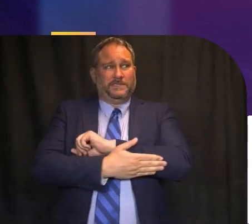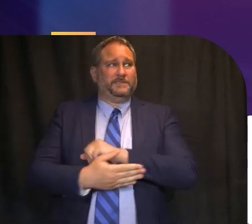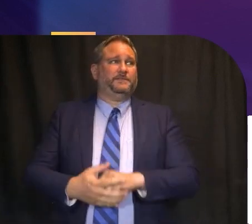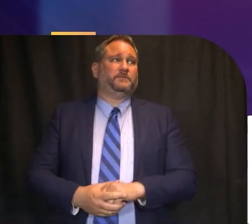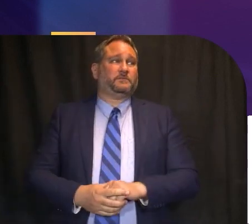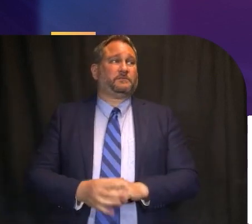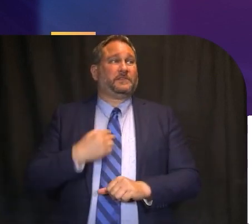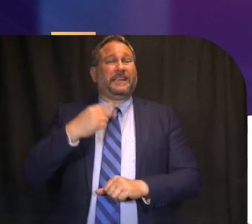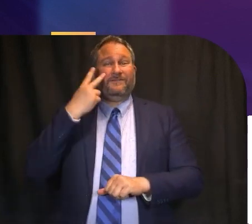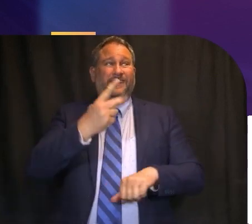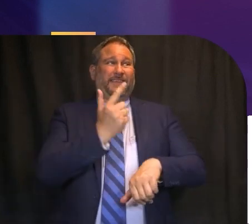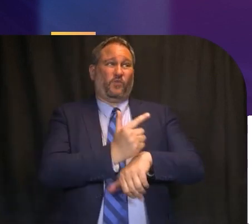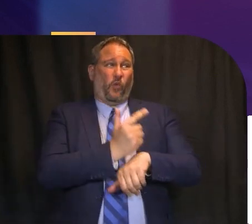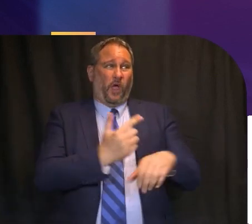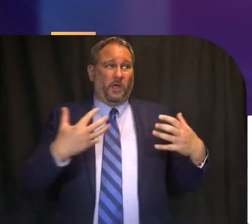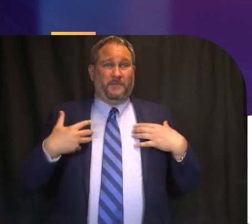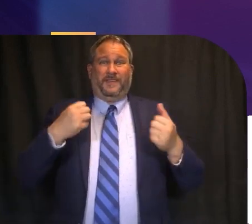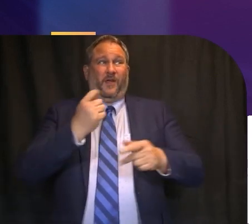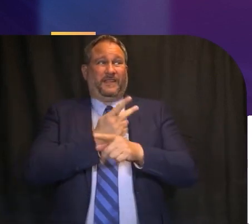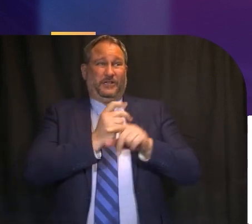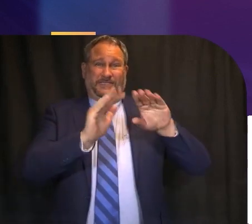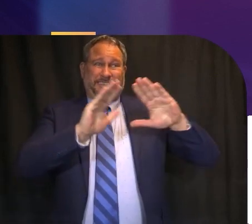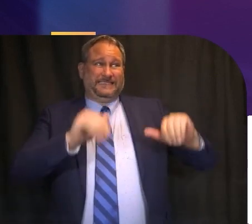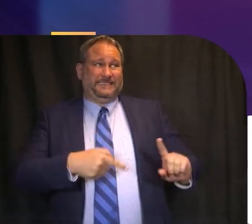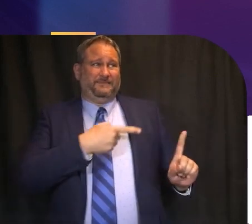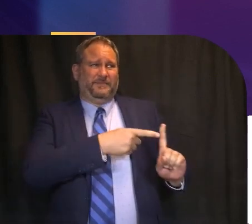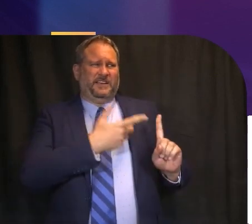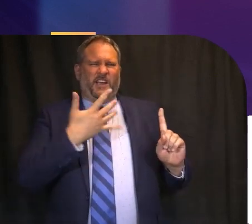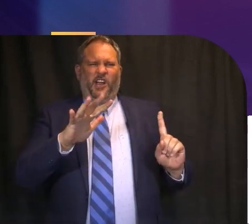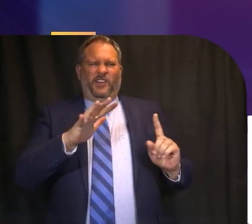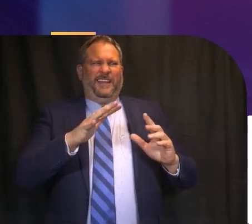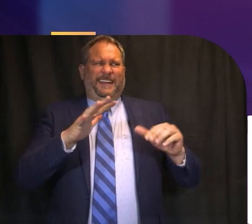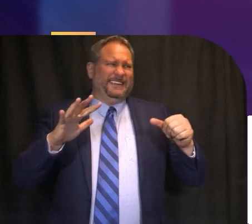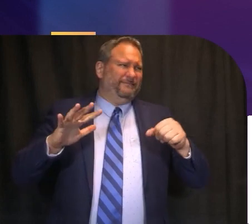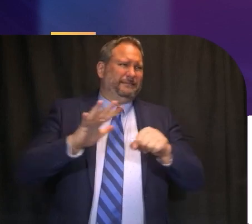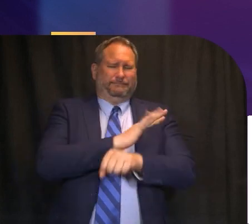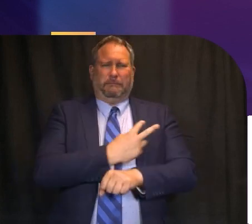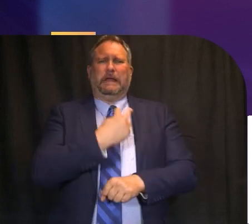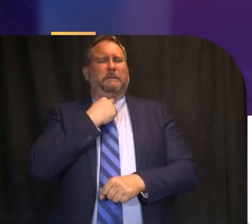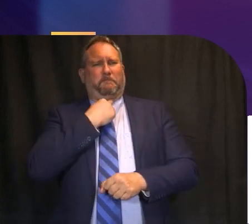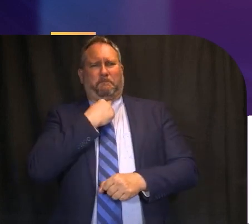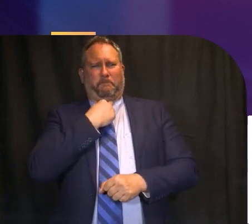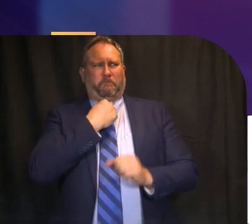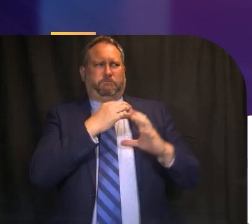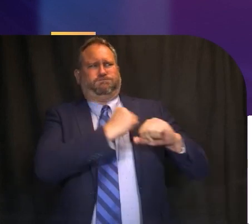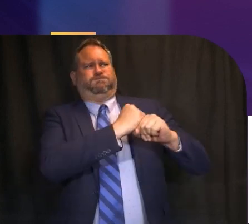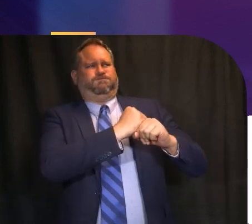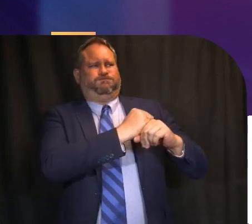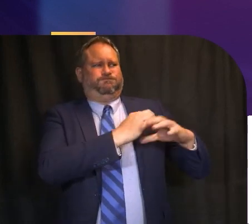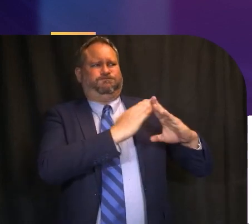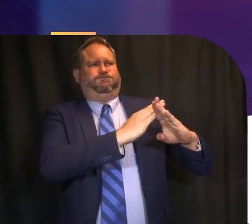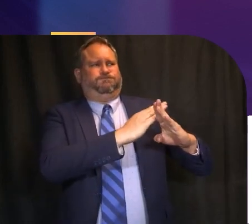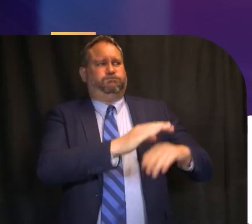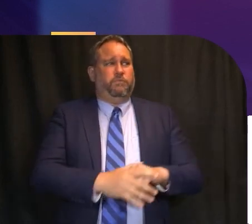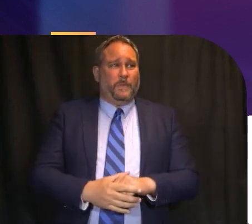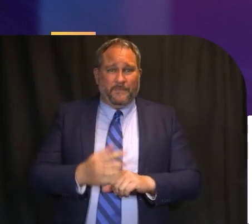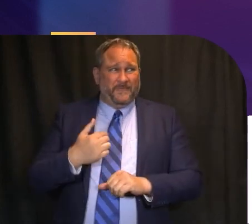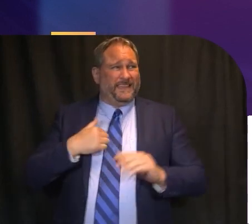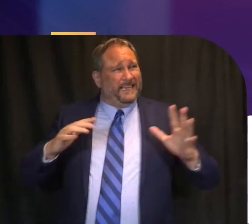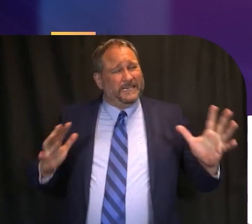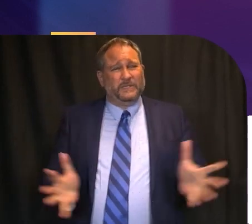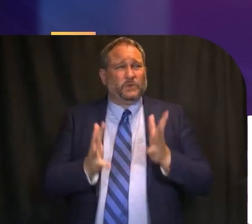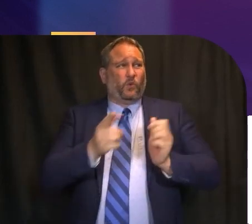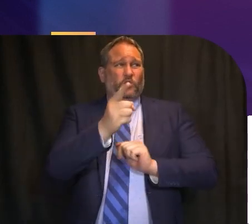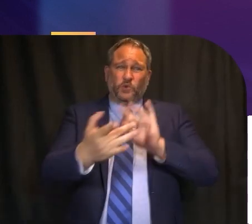marginalized communities in more remote areas are already being left behind. I urge you to reach out to your representatives and senators in order to address this shortage before it's too